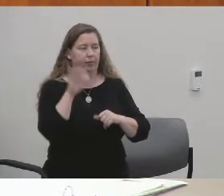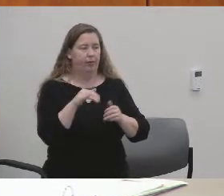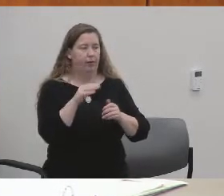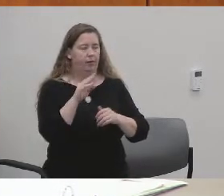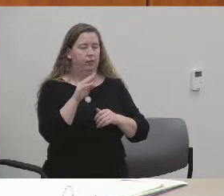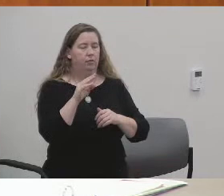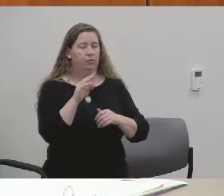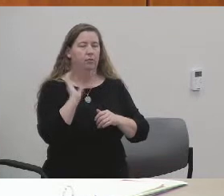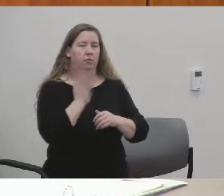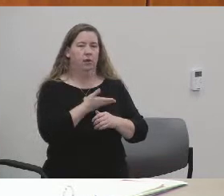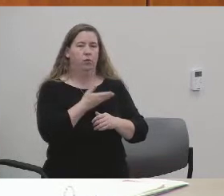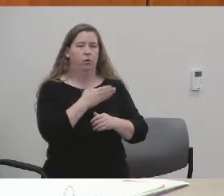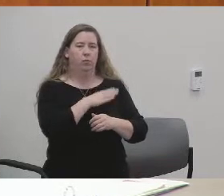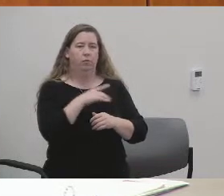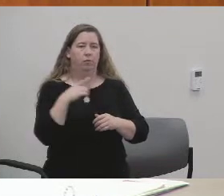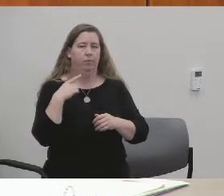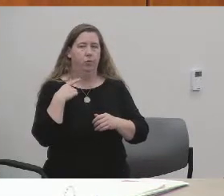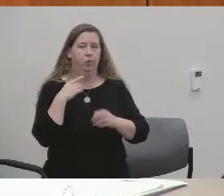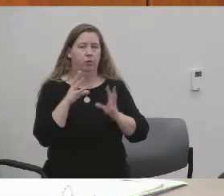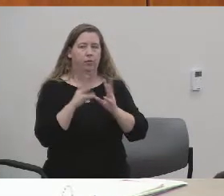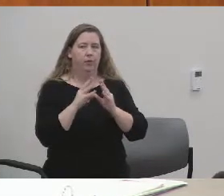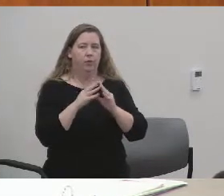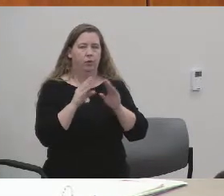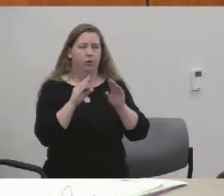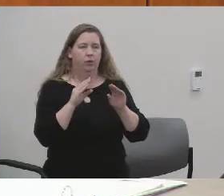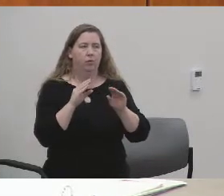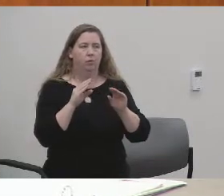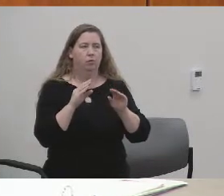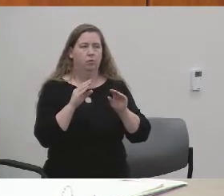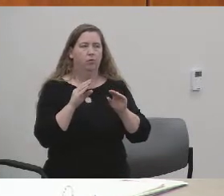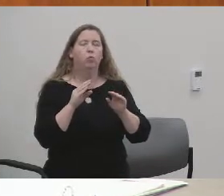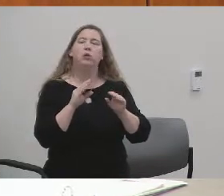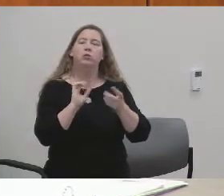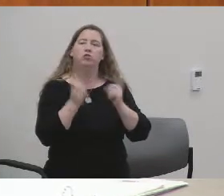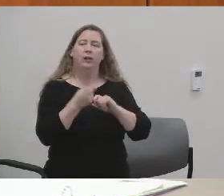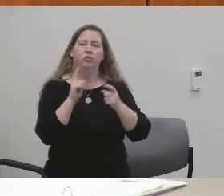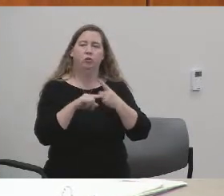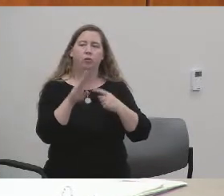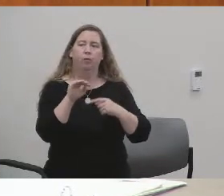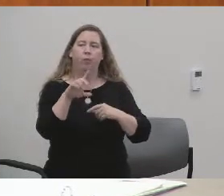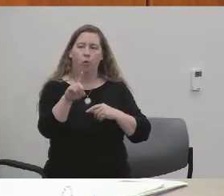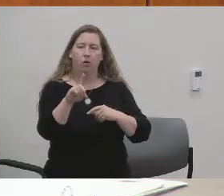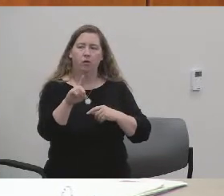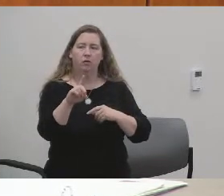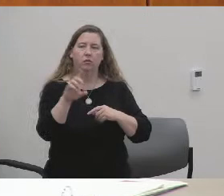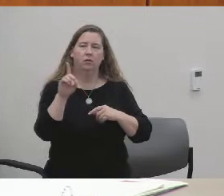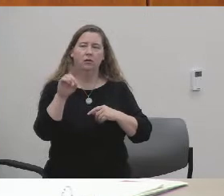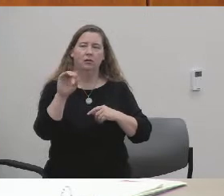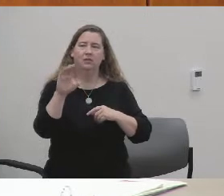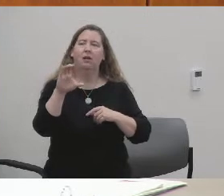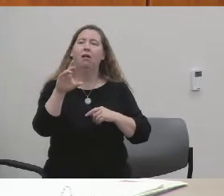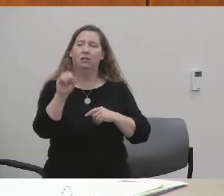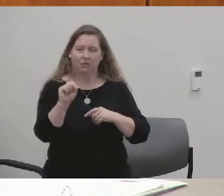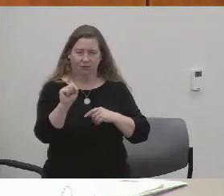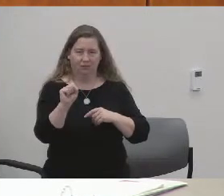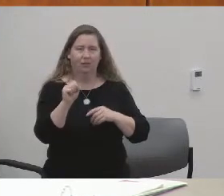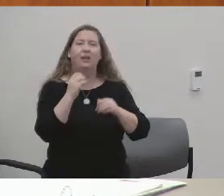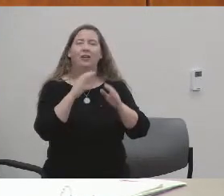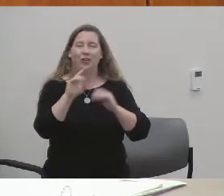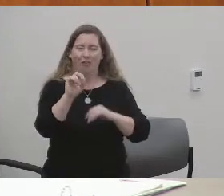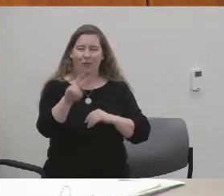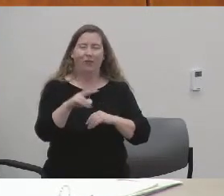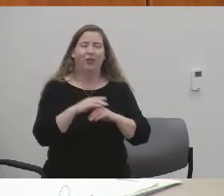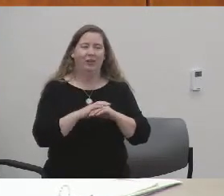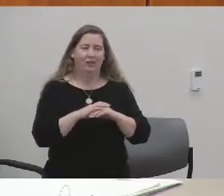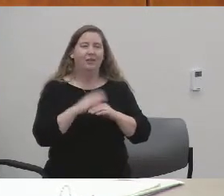School Board meetings would be moving to board docs, would be migrating to board docs in November. Most of us, some of us